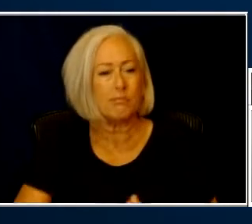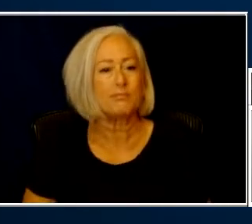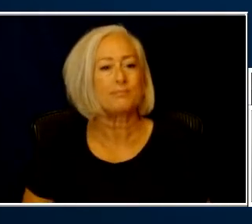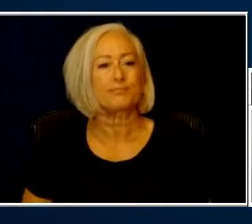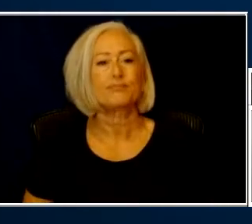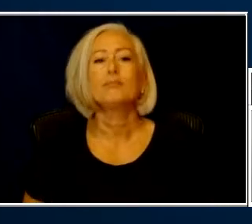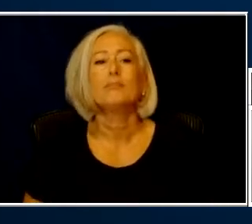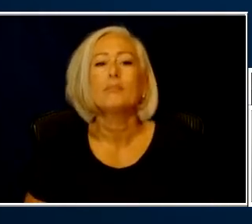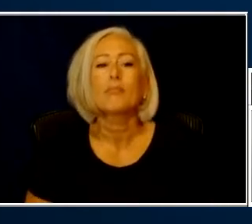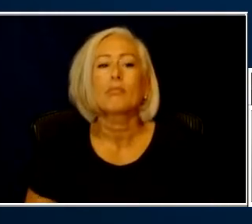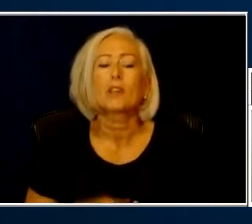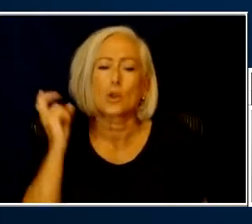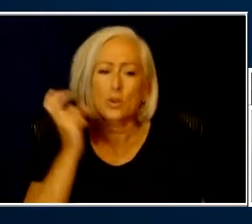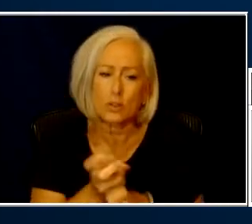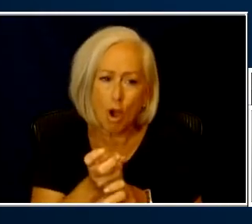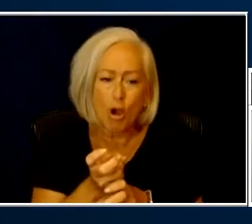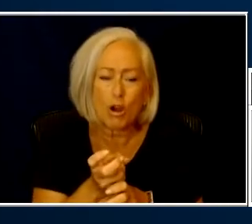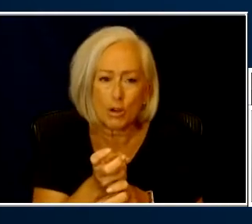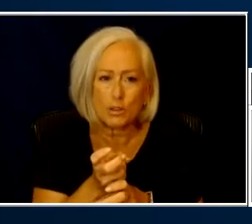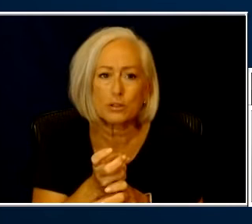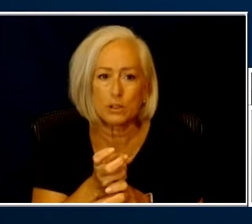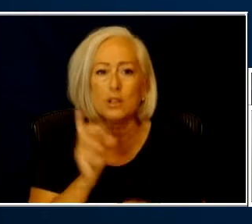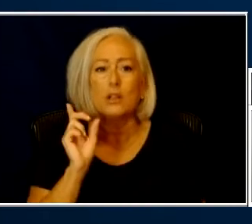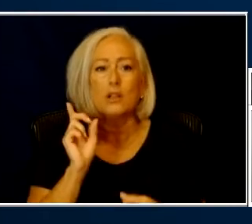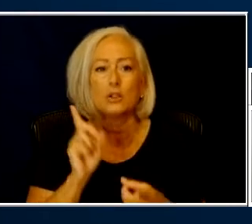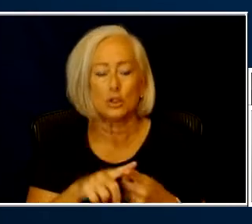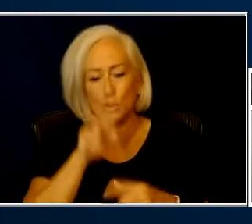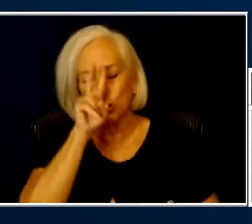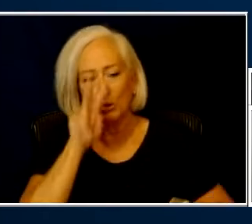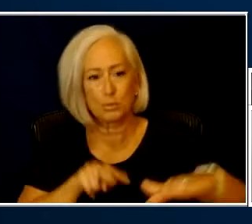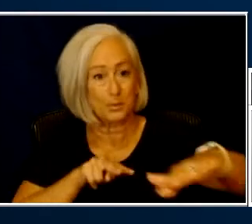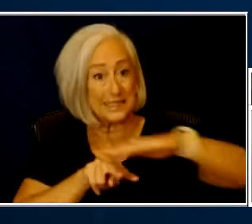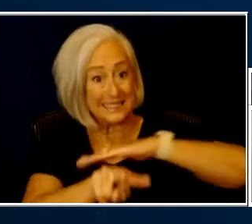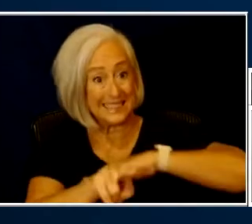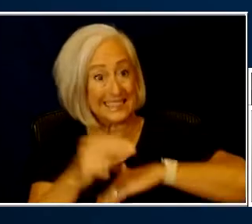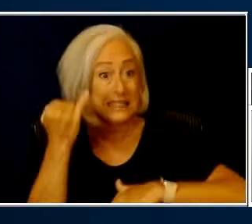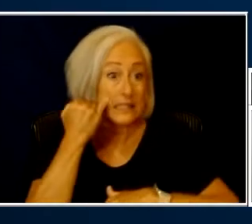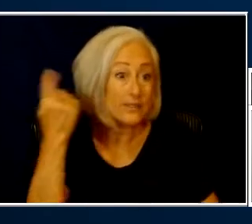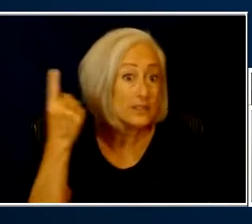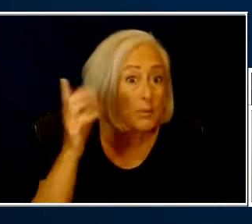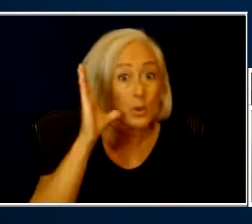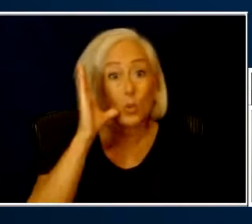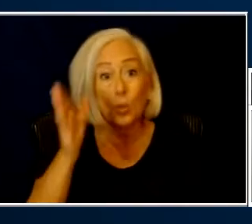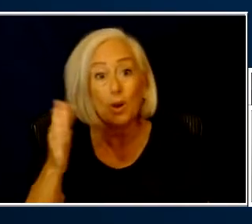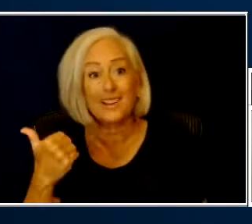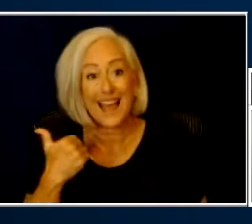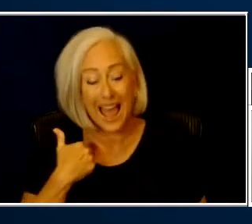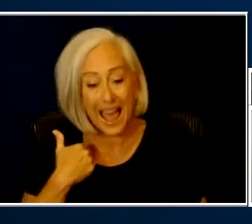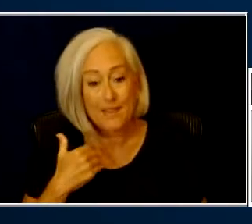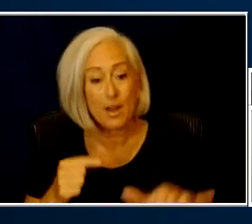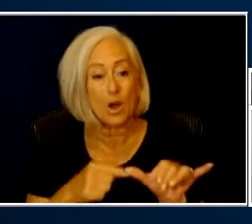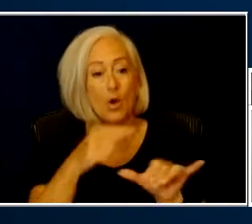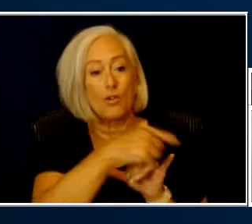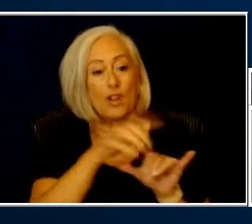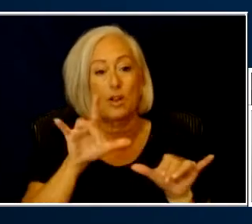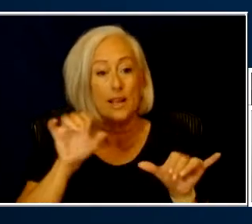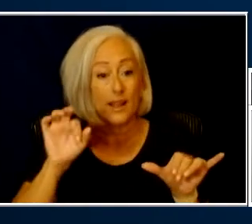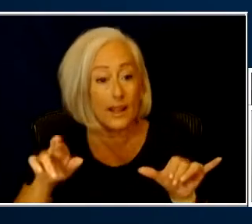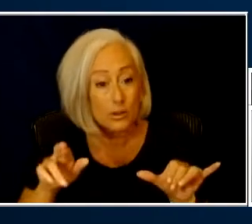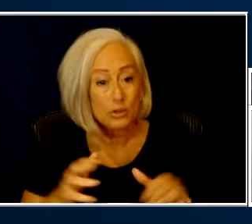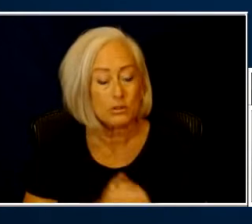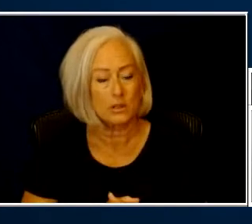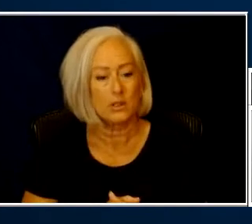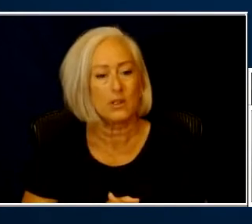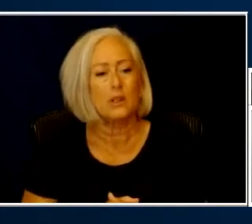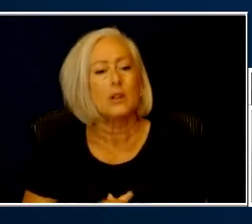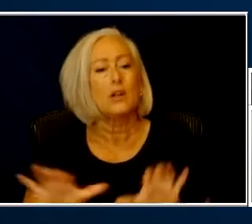very difficult to predict if someone's going to have an ovarian cancer. And we've done a lot of different